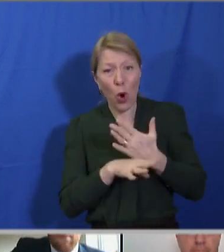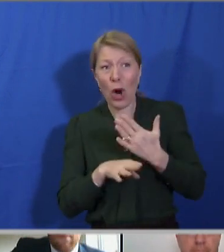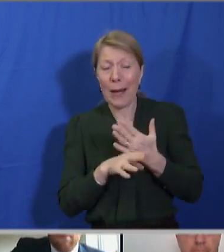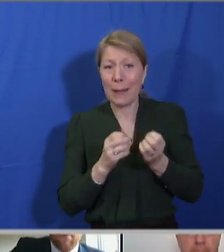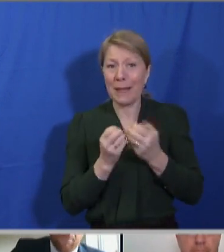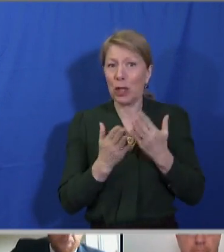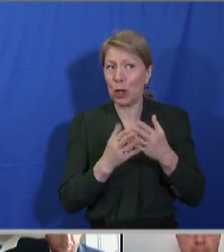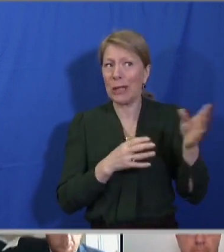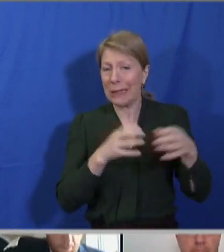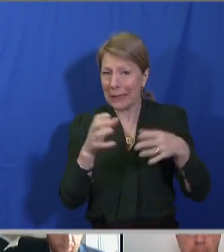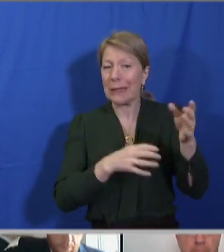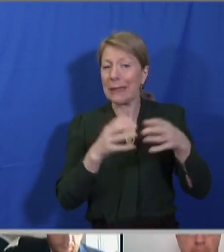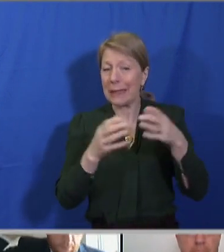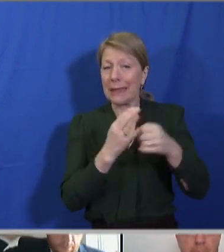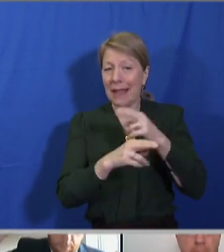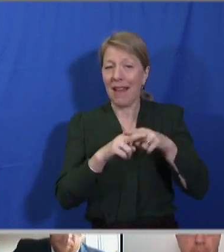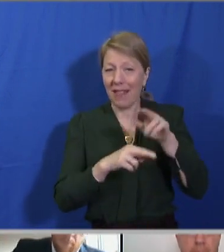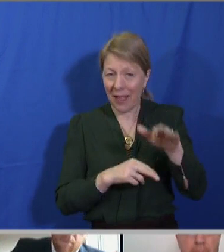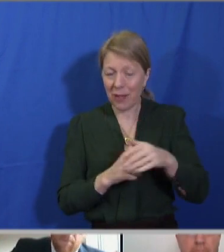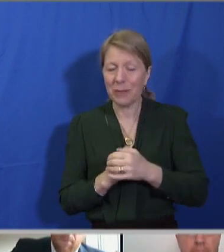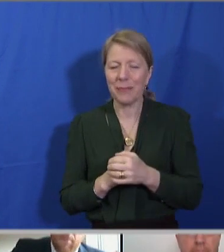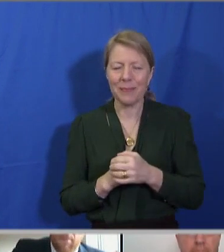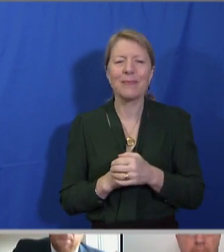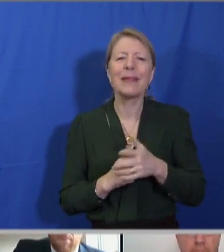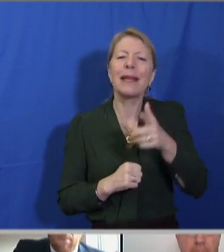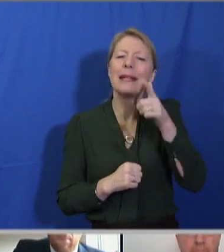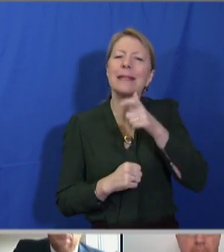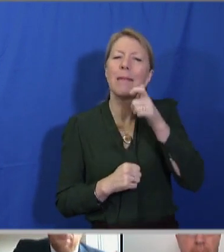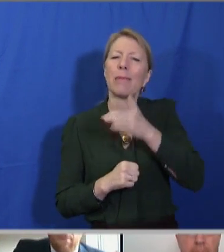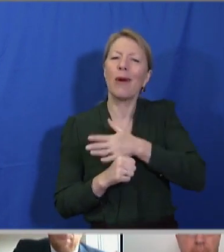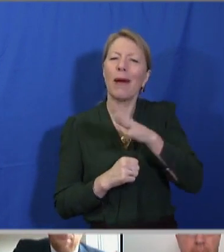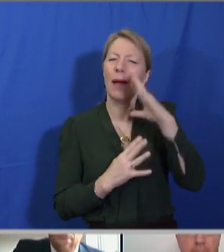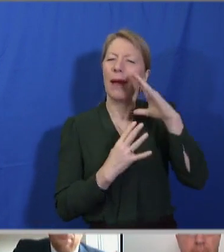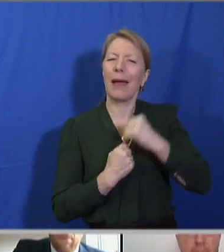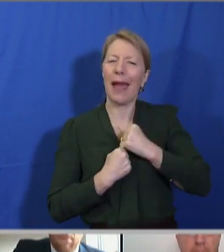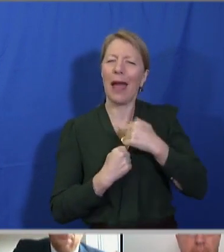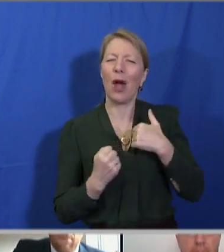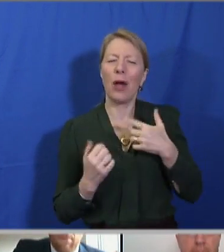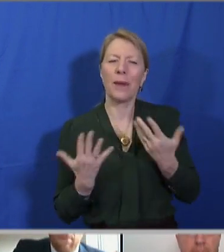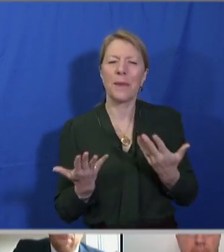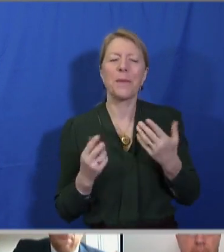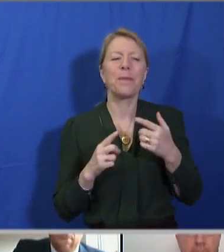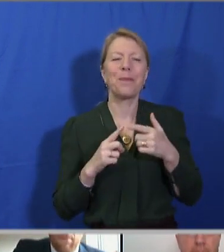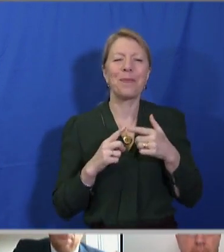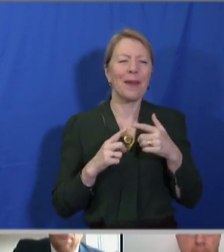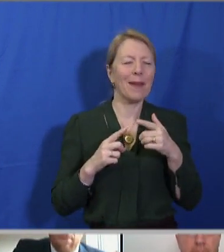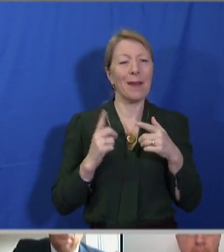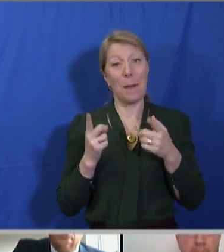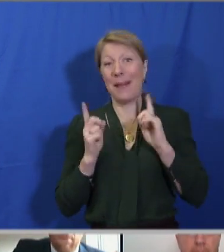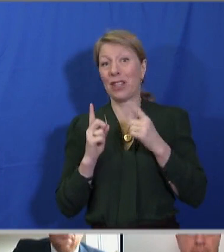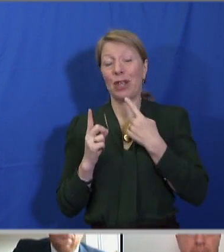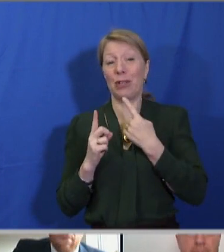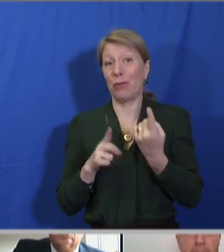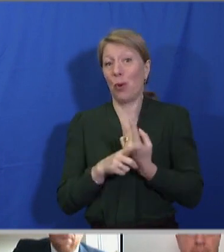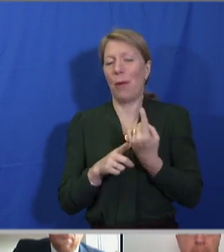Minister did mention around the PHA pathway, which he has now approved, We're working with trusts, and we have written out the